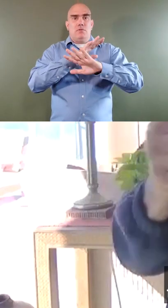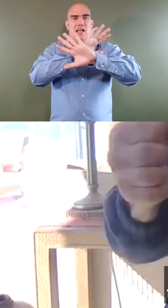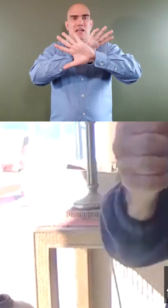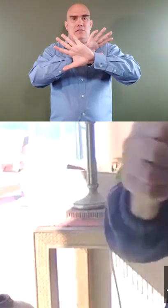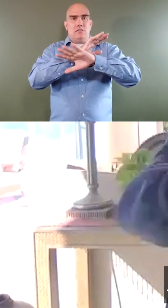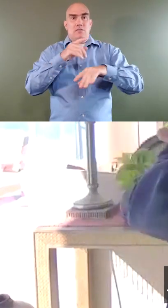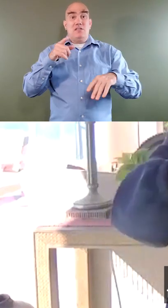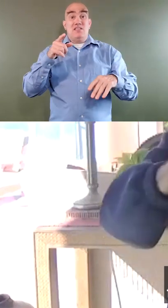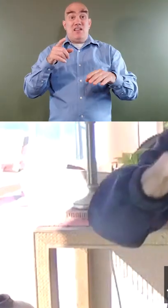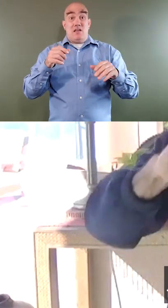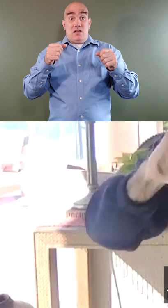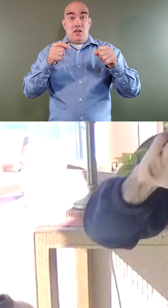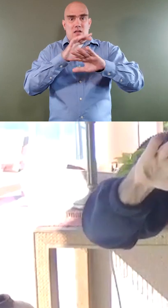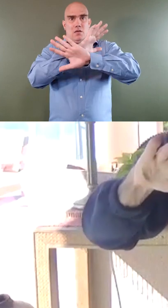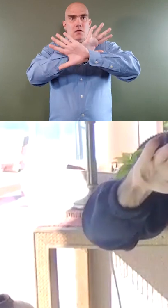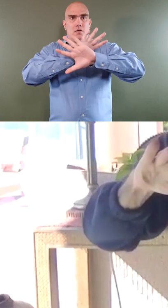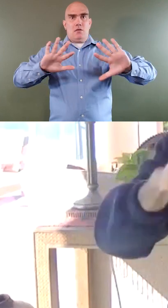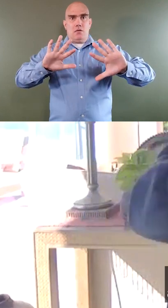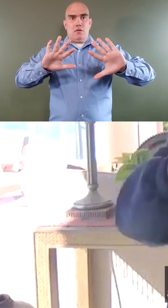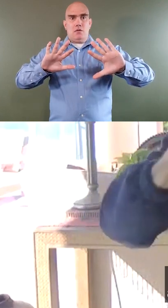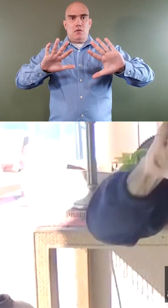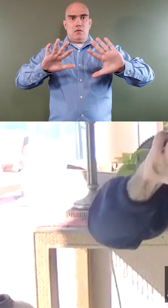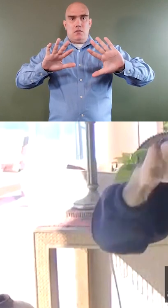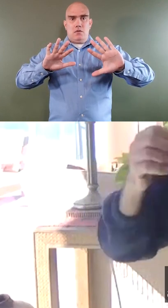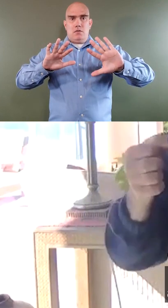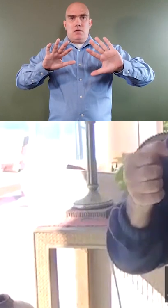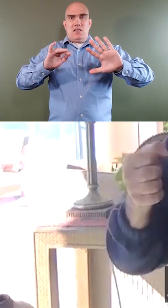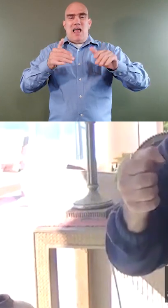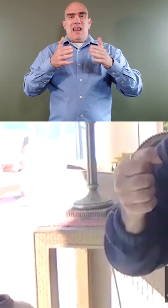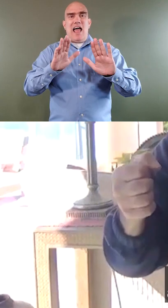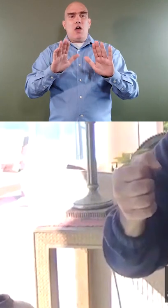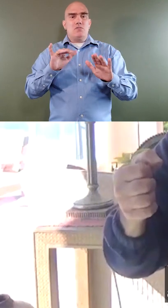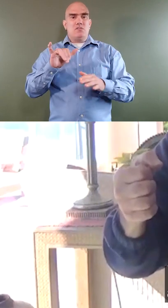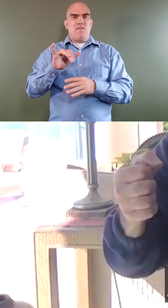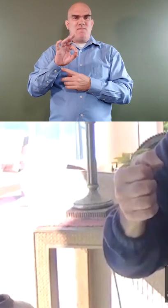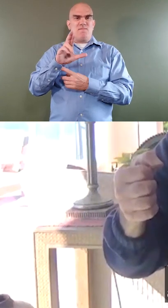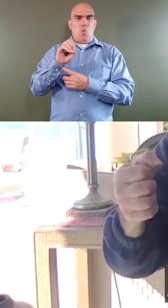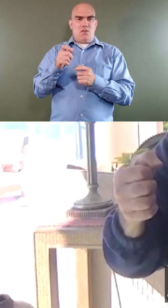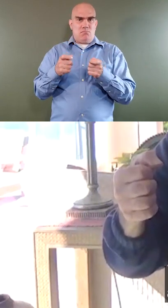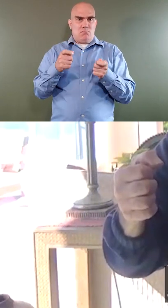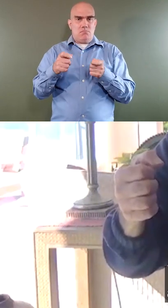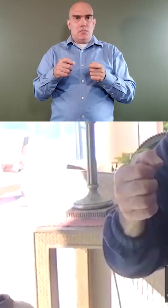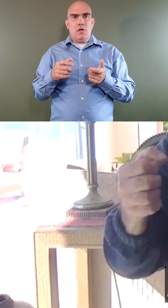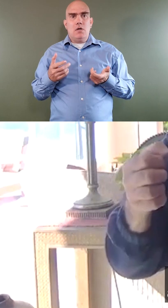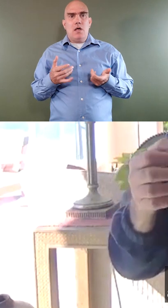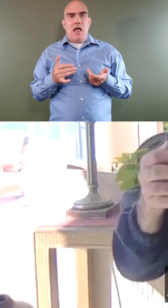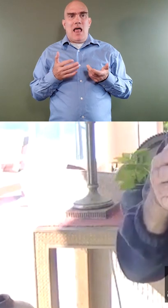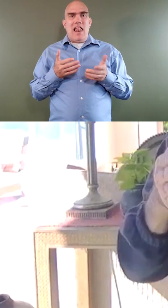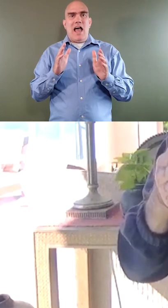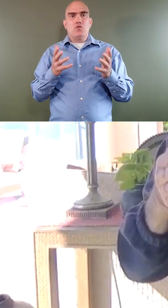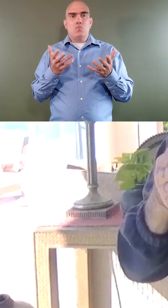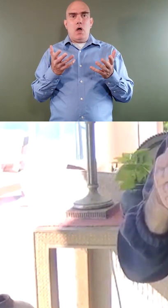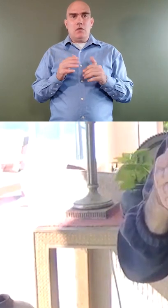those hands past you by doing this. And that allows that forces